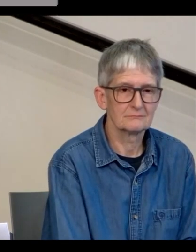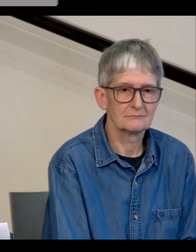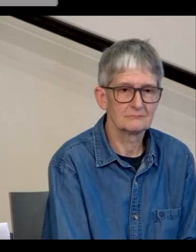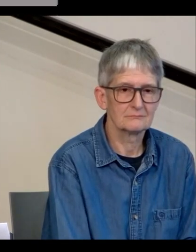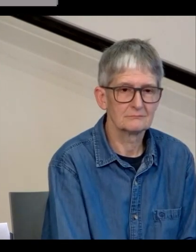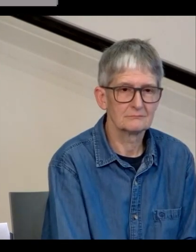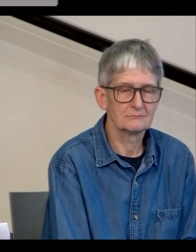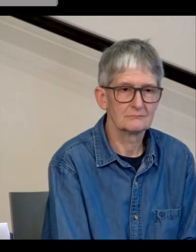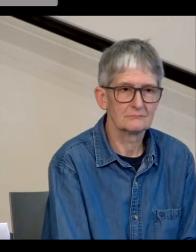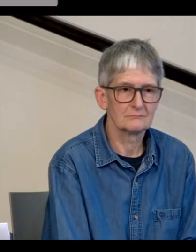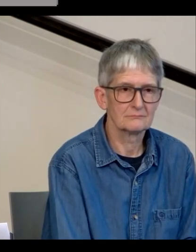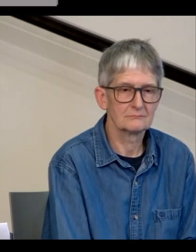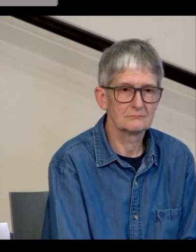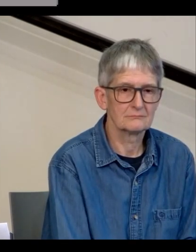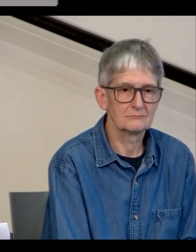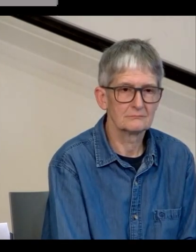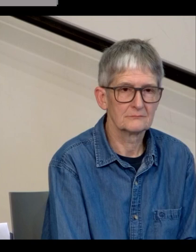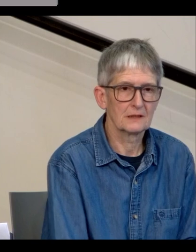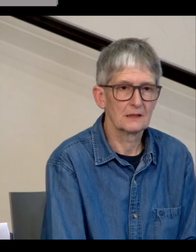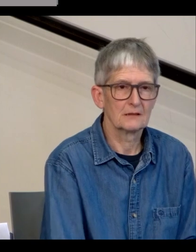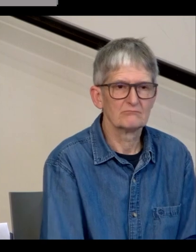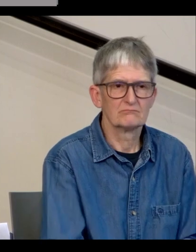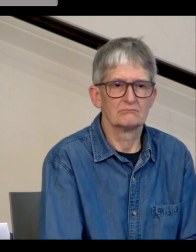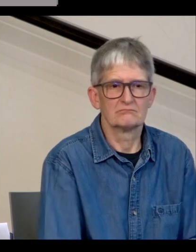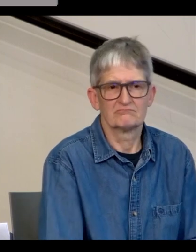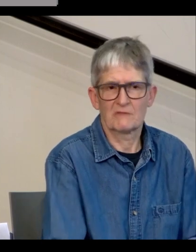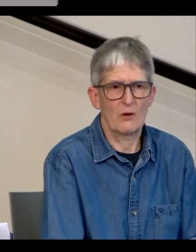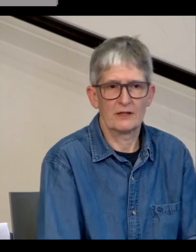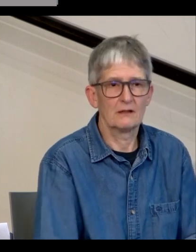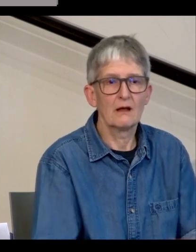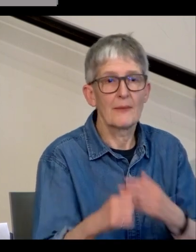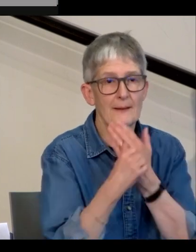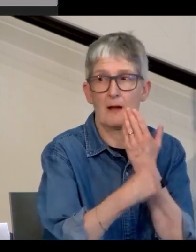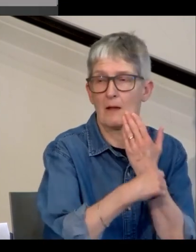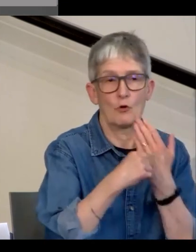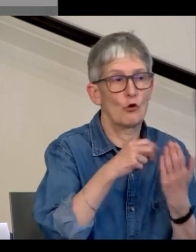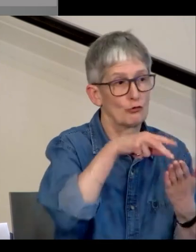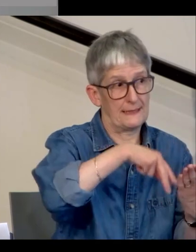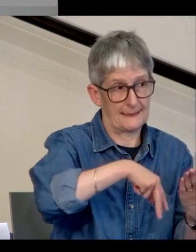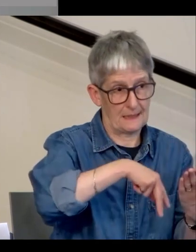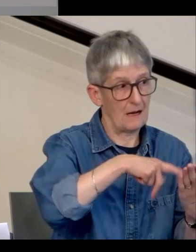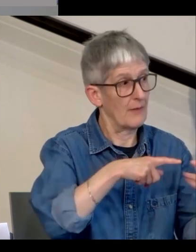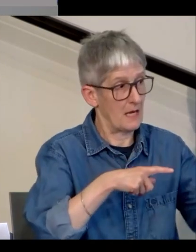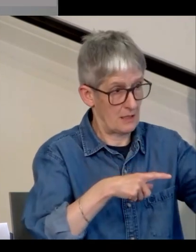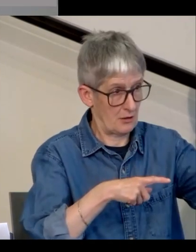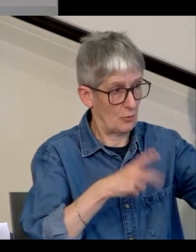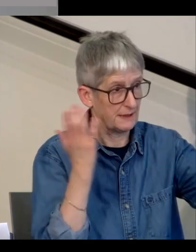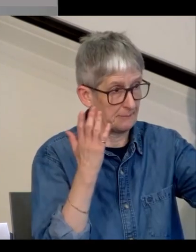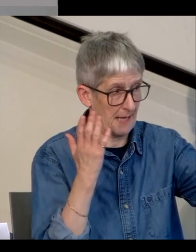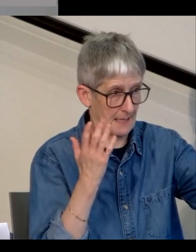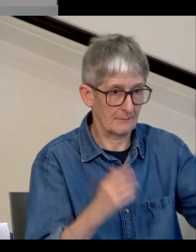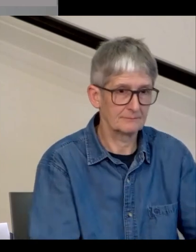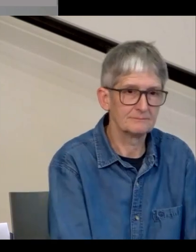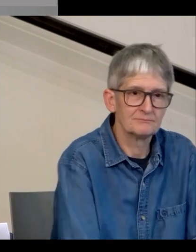now, and we will have the Bible reading. And then after that, we're going to hear Michelle, who's going to bring us the